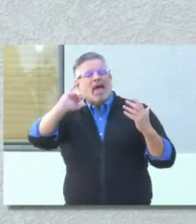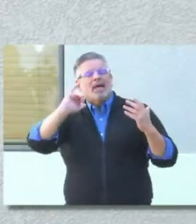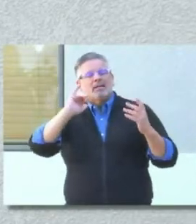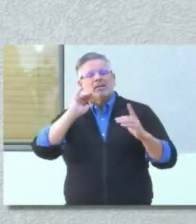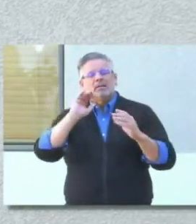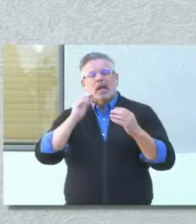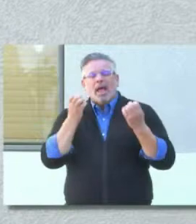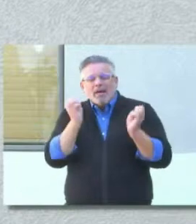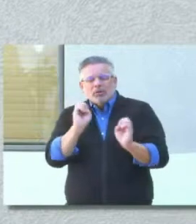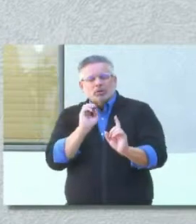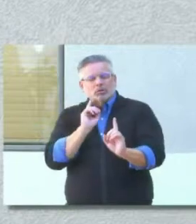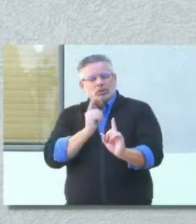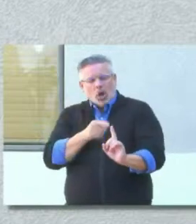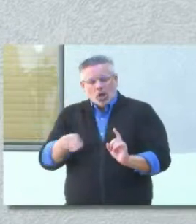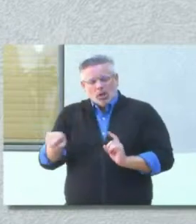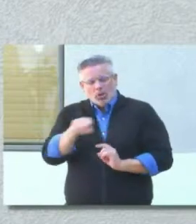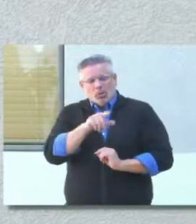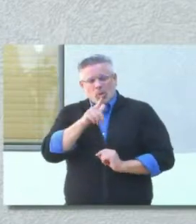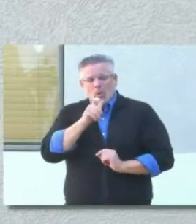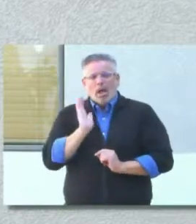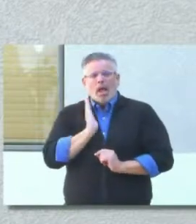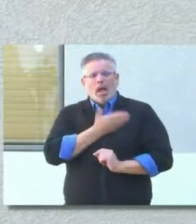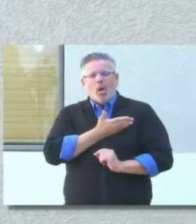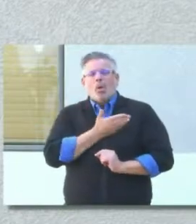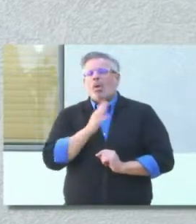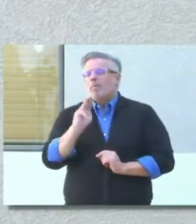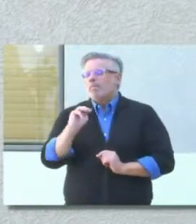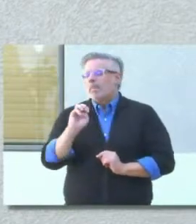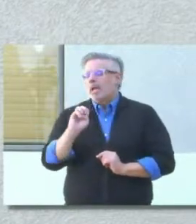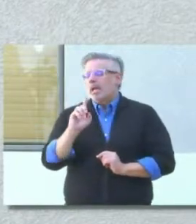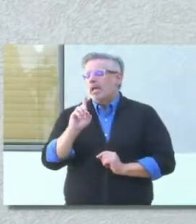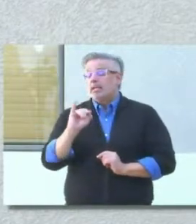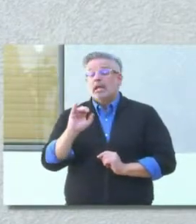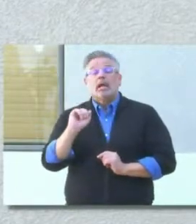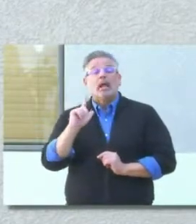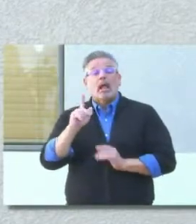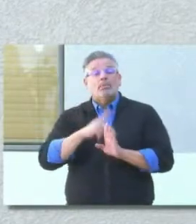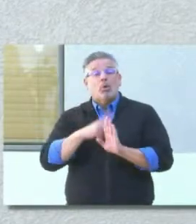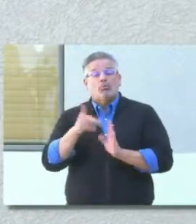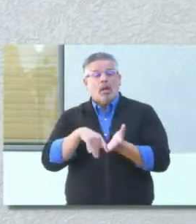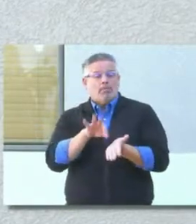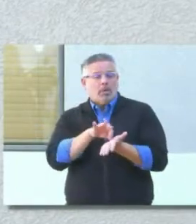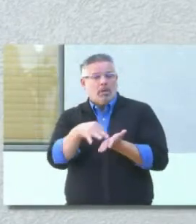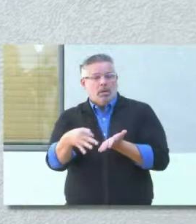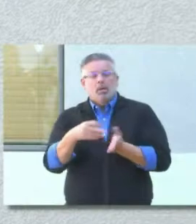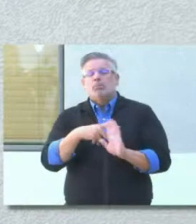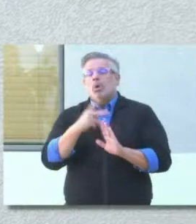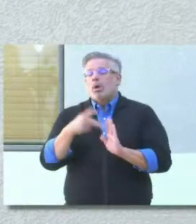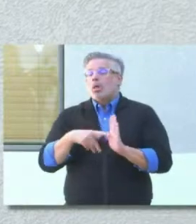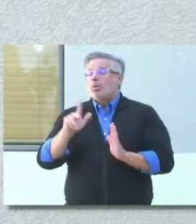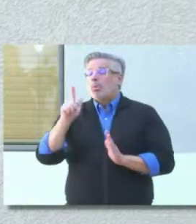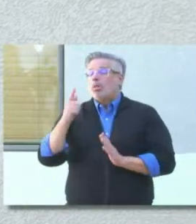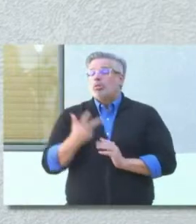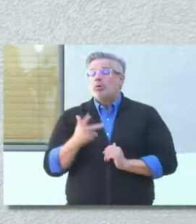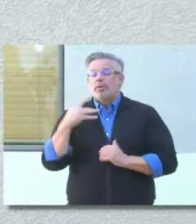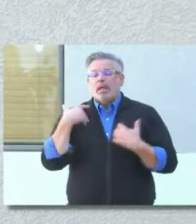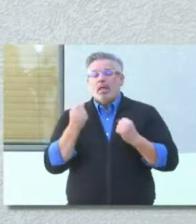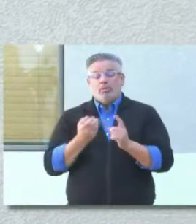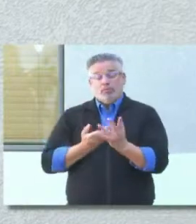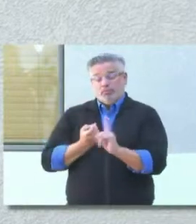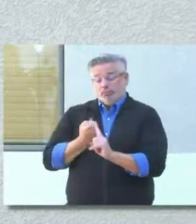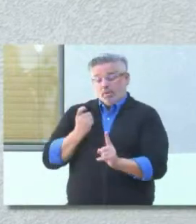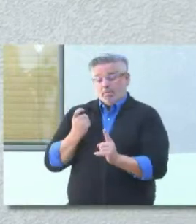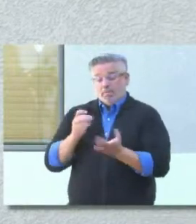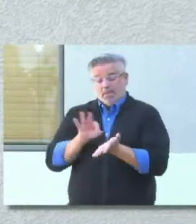targeting those who are in our Medi-Cal program, a third of Californians who receive their health care through